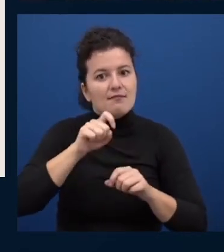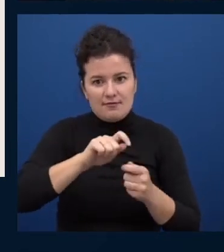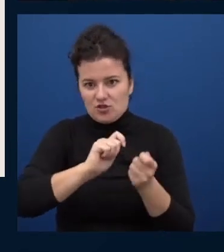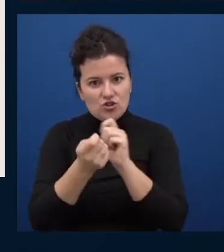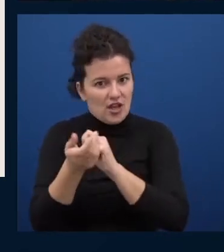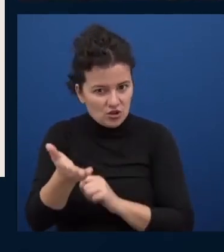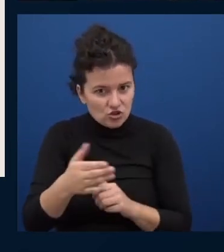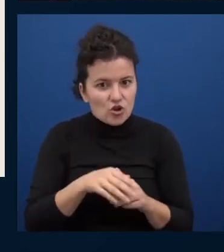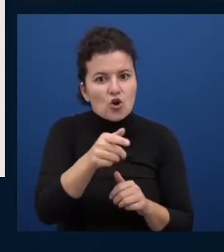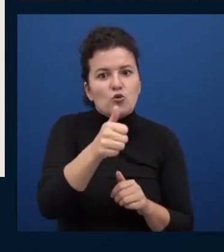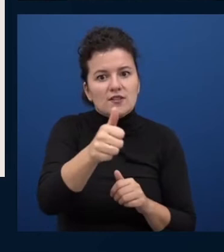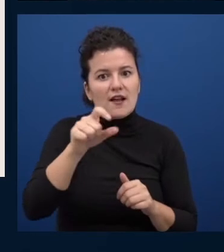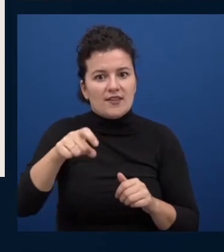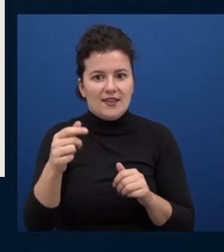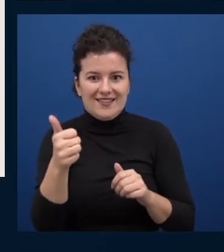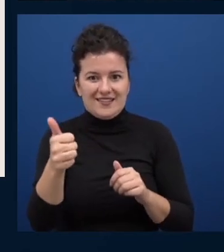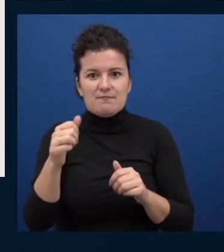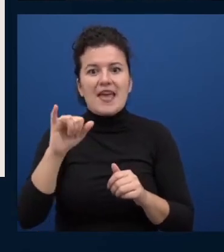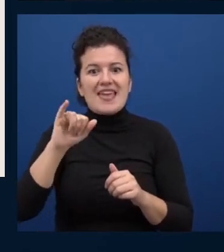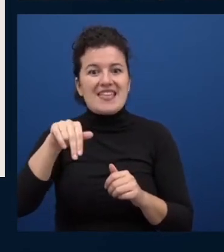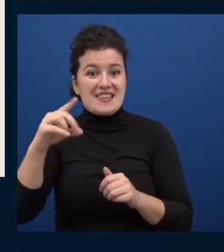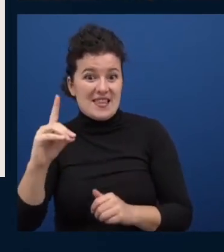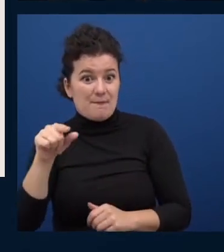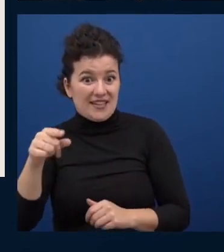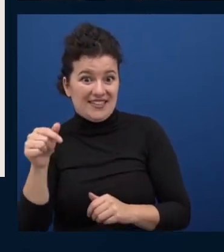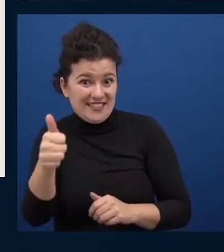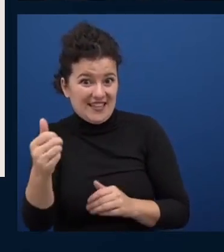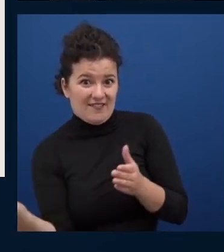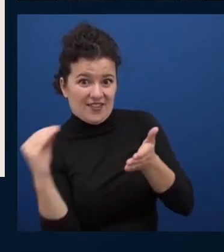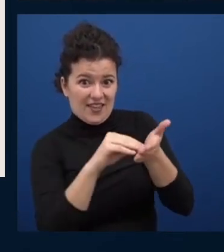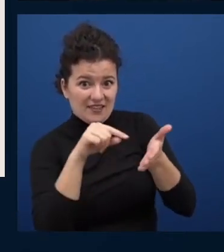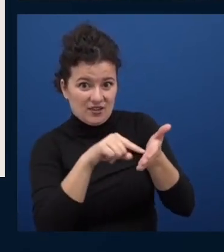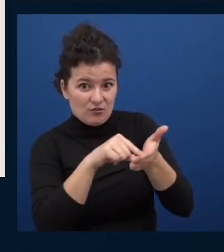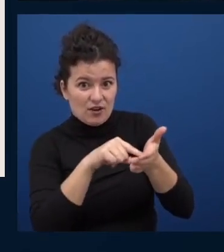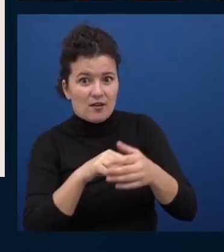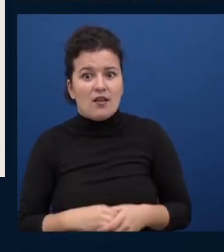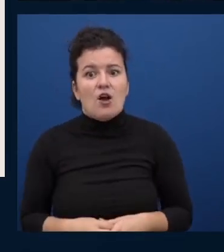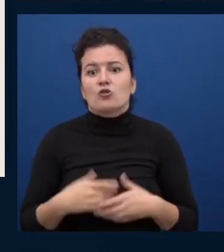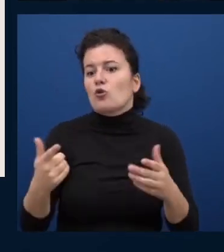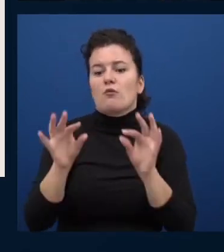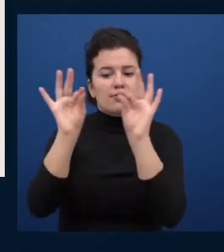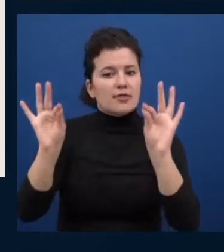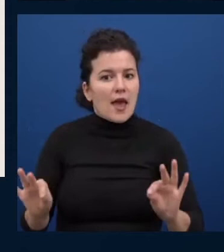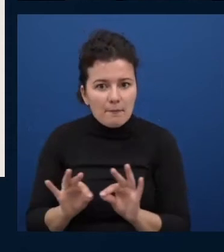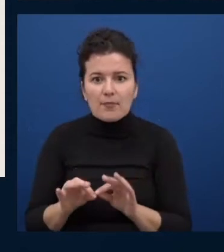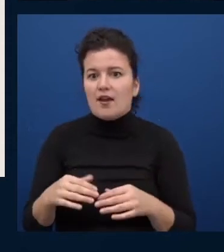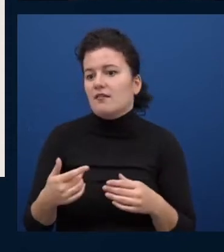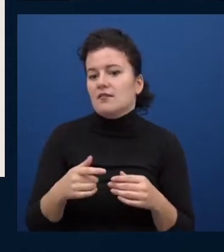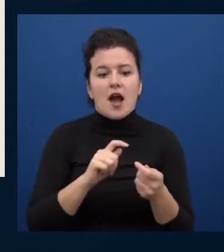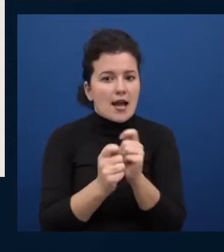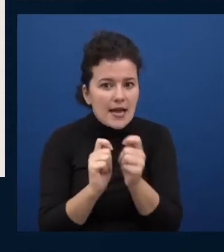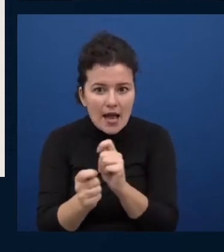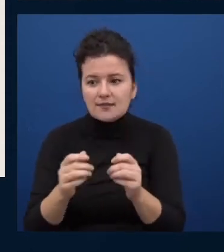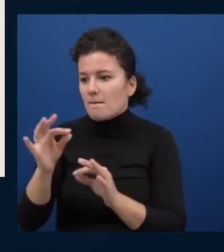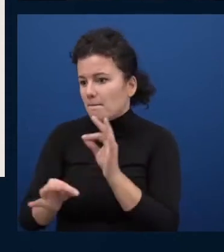your dependencies instead of using static references. So basically, you will need to touch your templates and your custom code and packages,